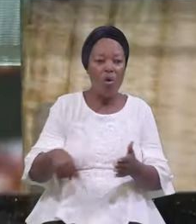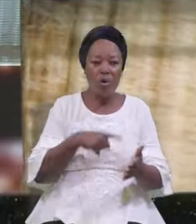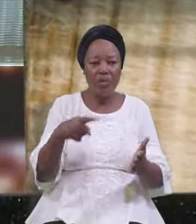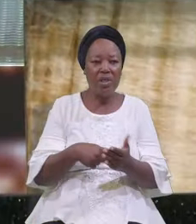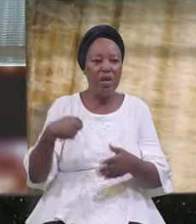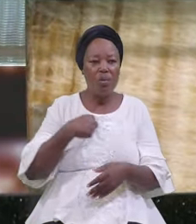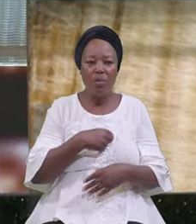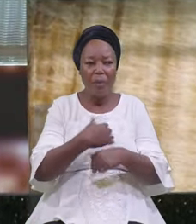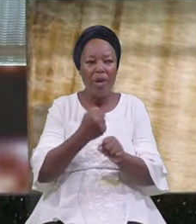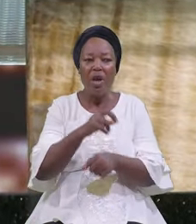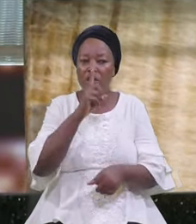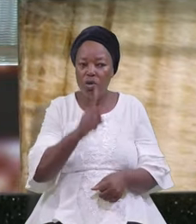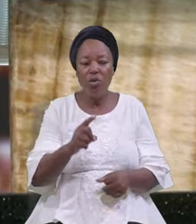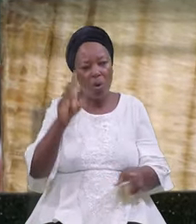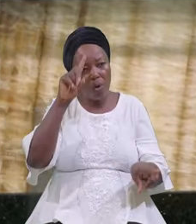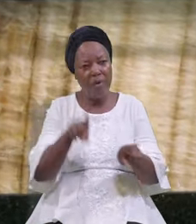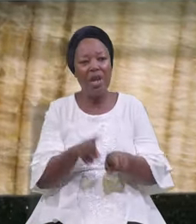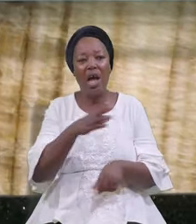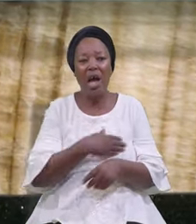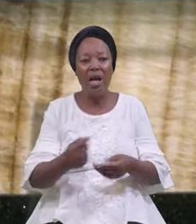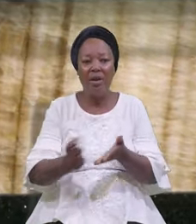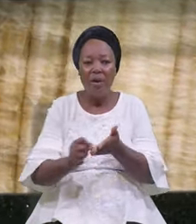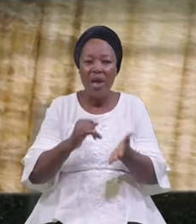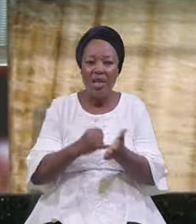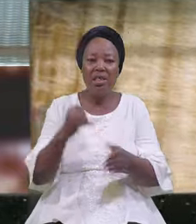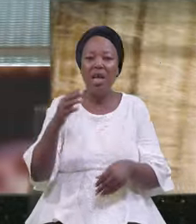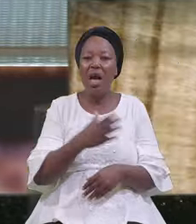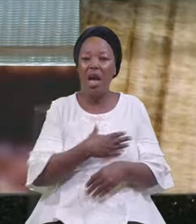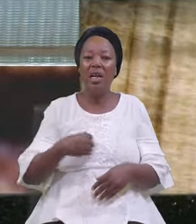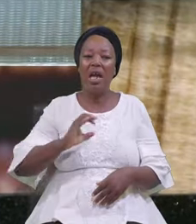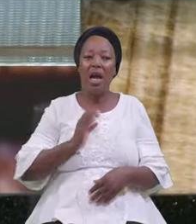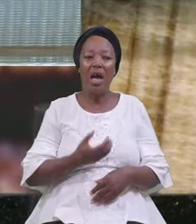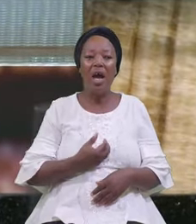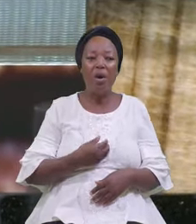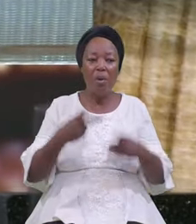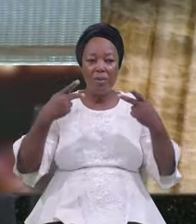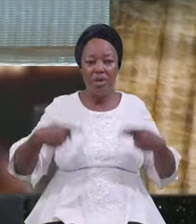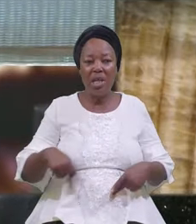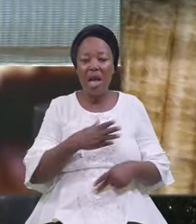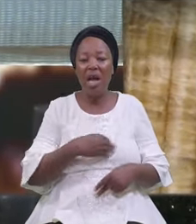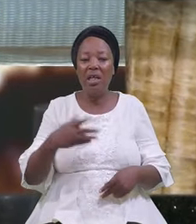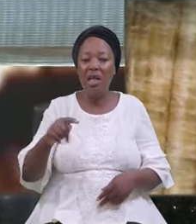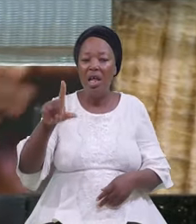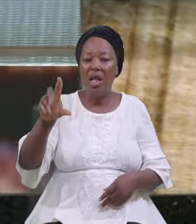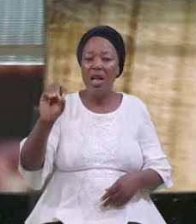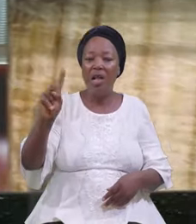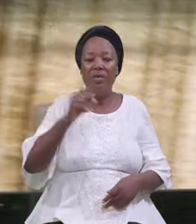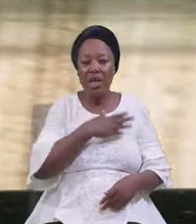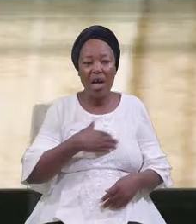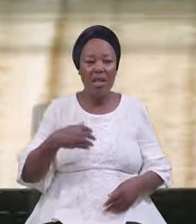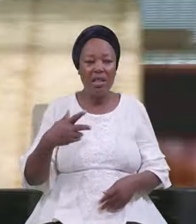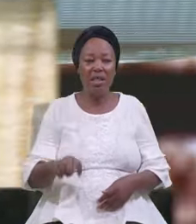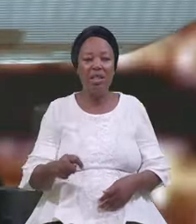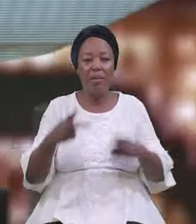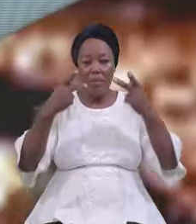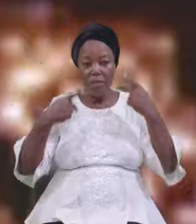sure covenant and write each and our princes. And the Levites and the priests